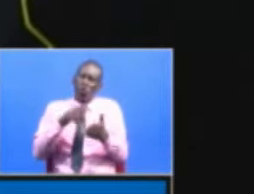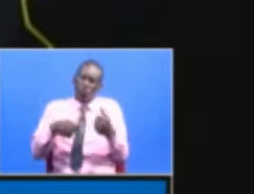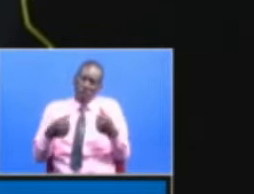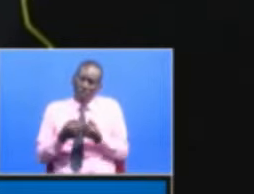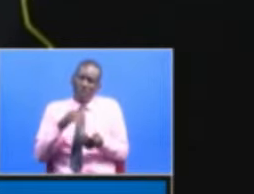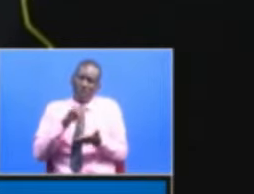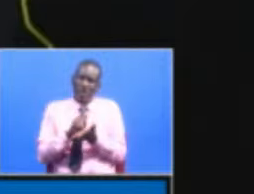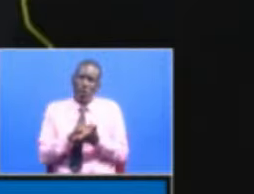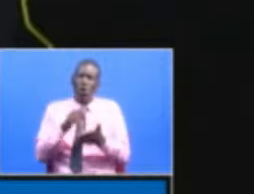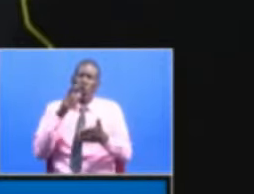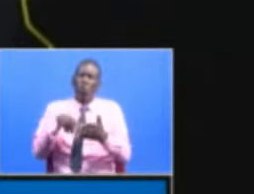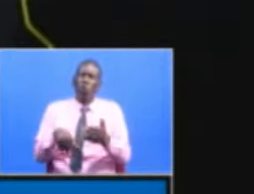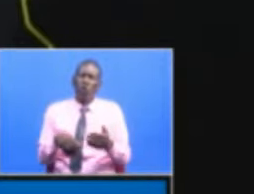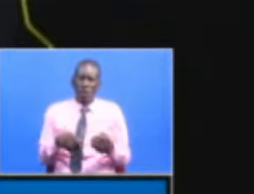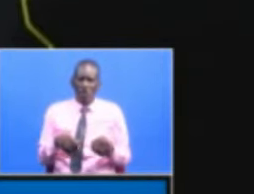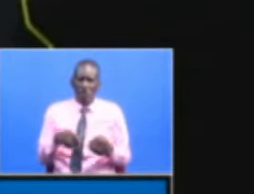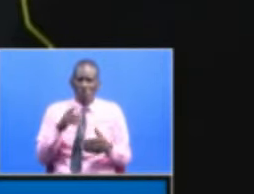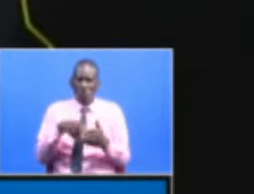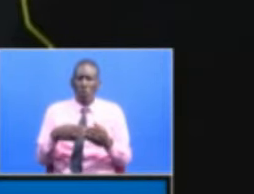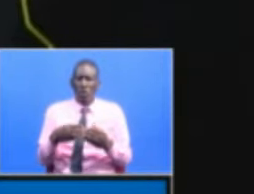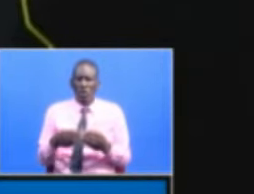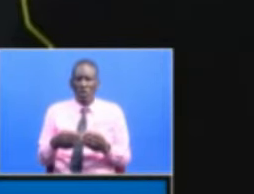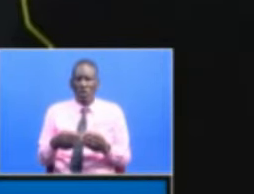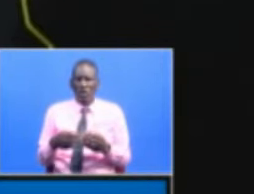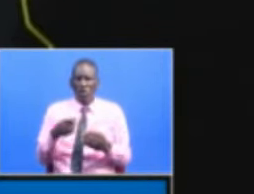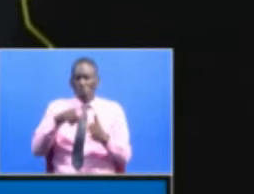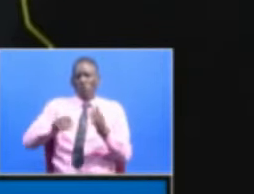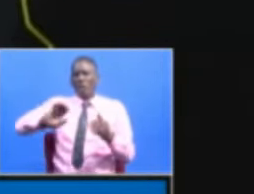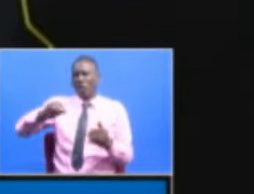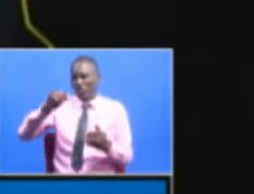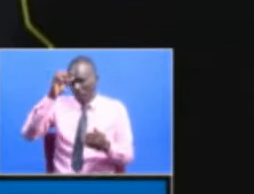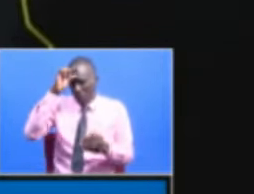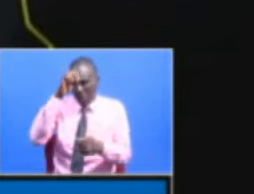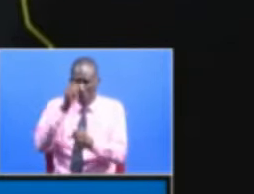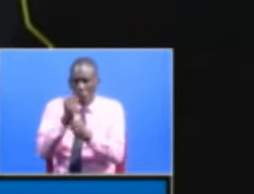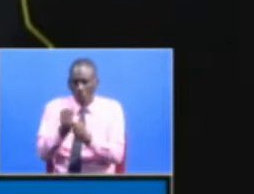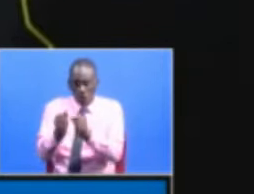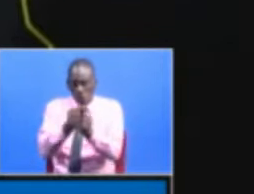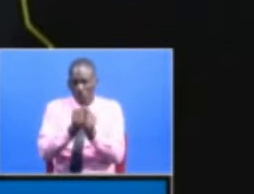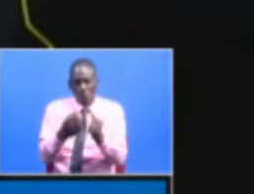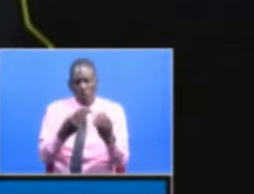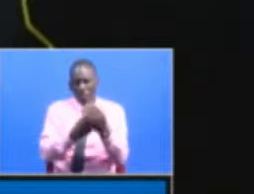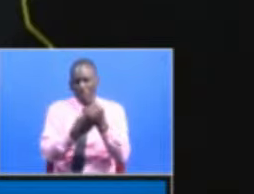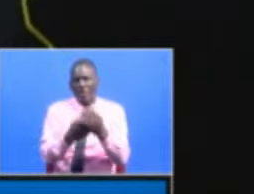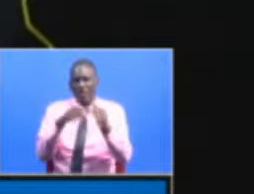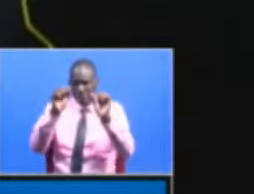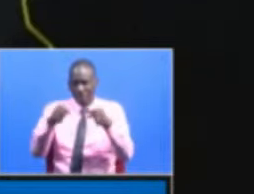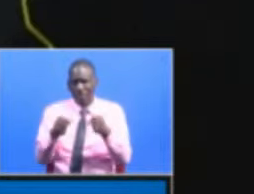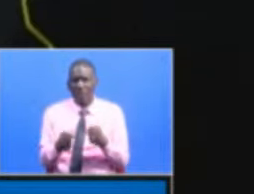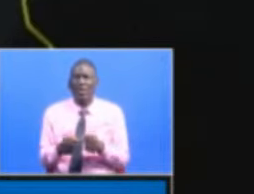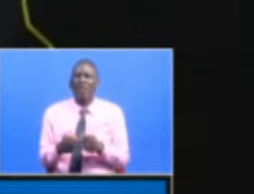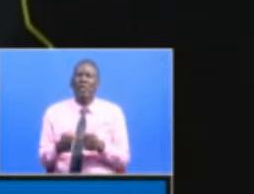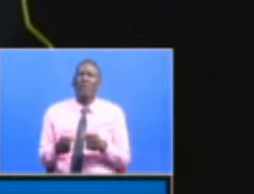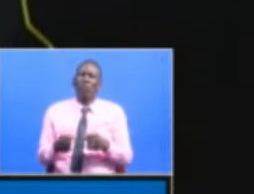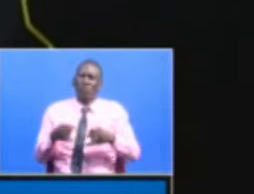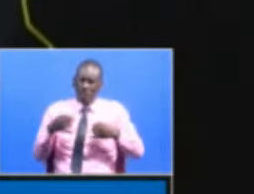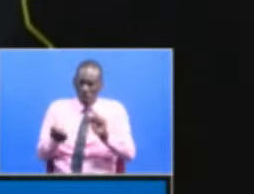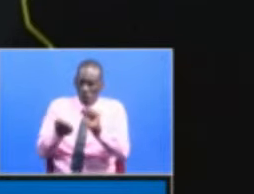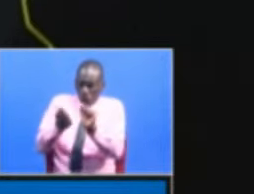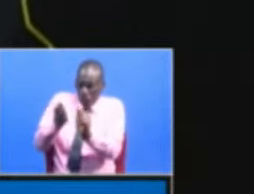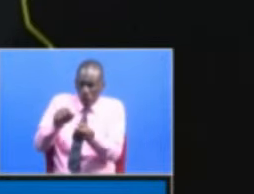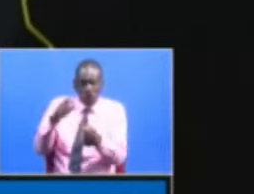local partners and the county government has been working hand in hand with is to change the